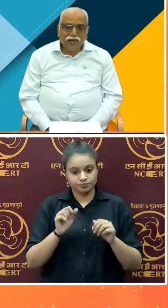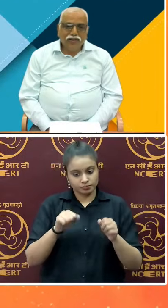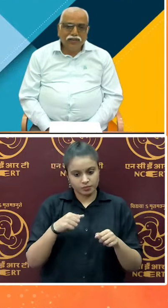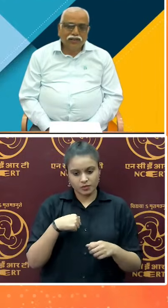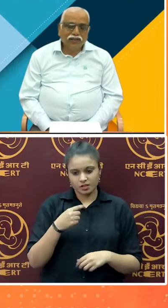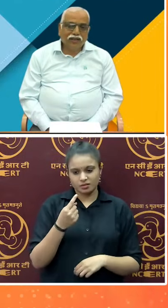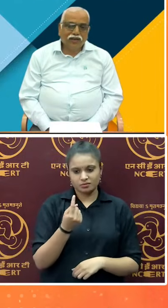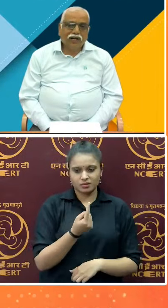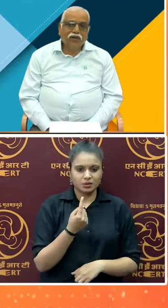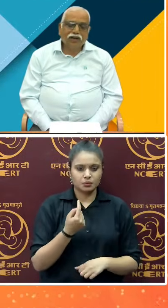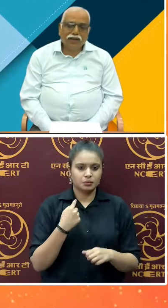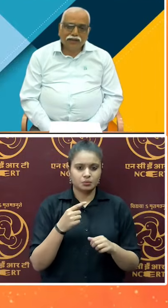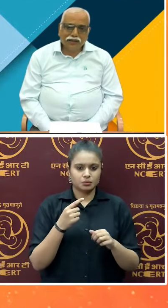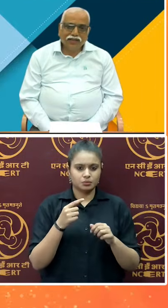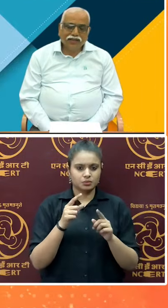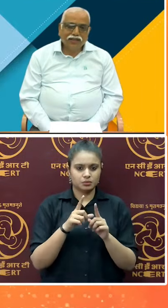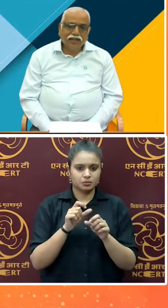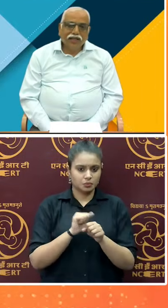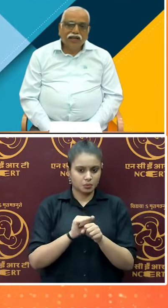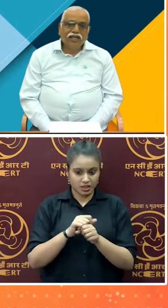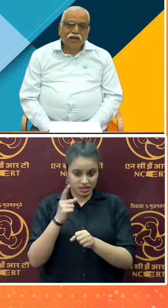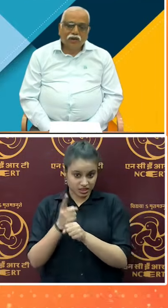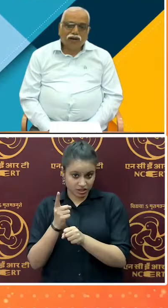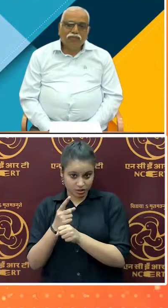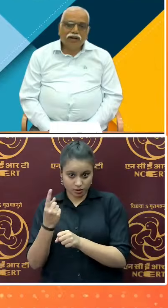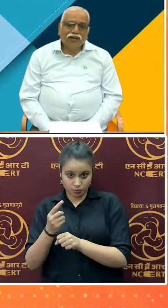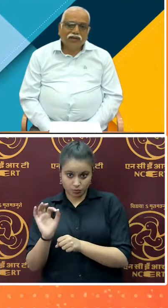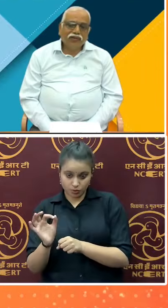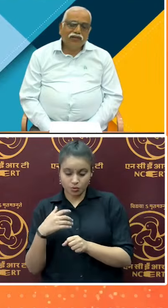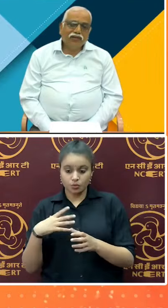single individuals, not only by the teachers, it is a